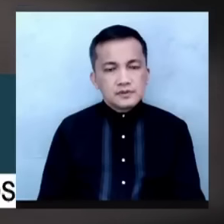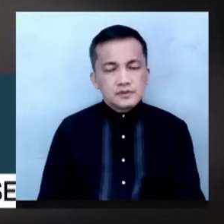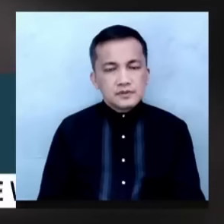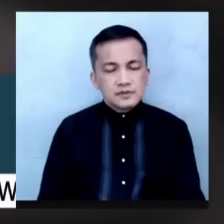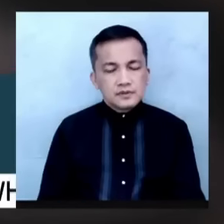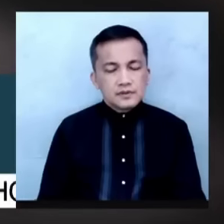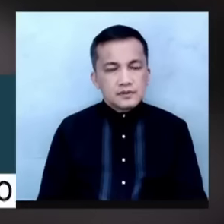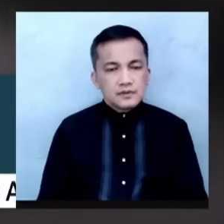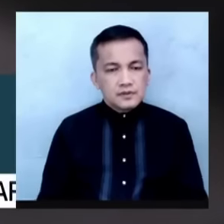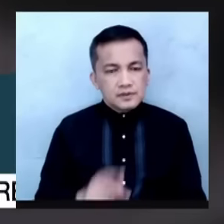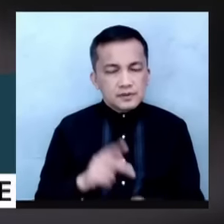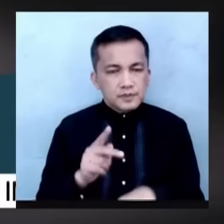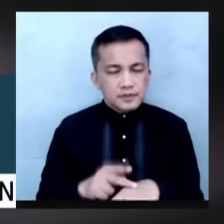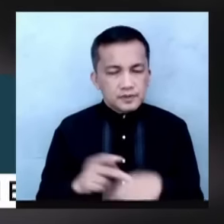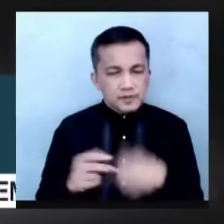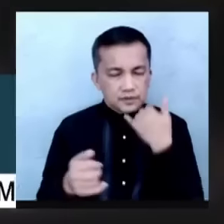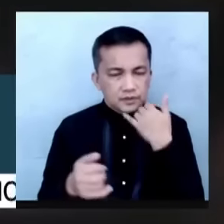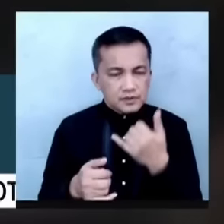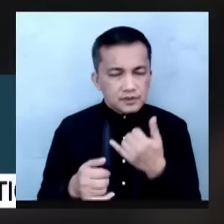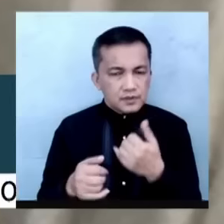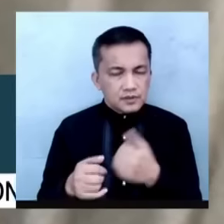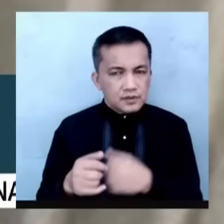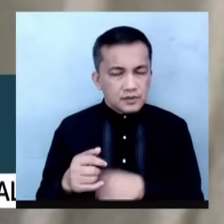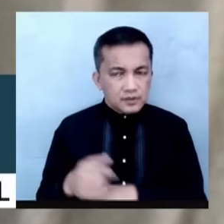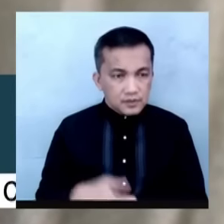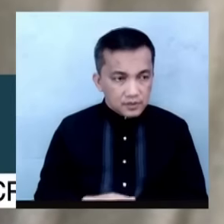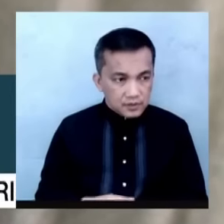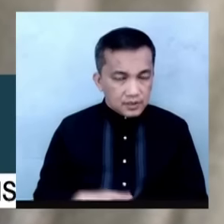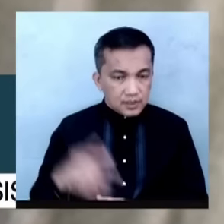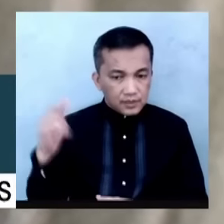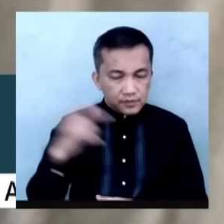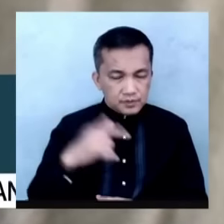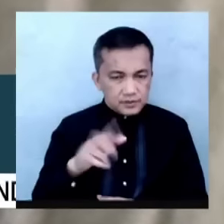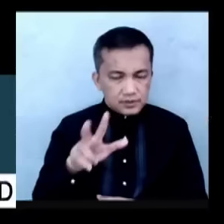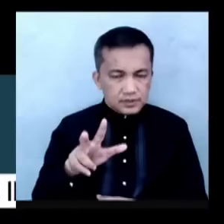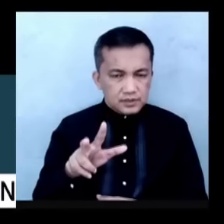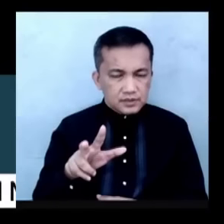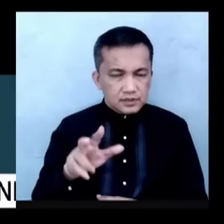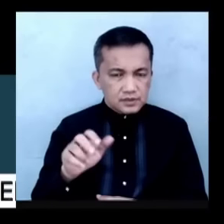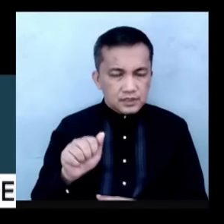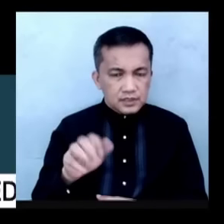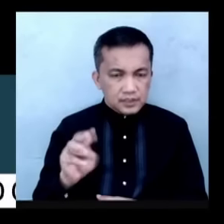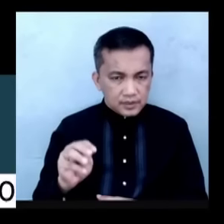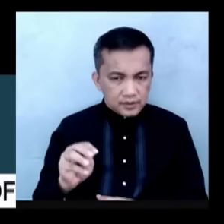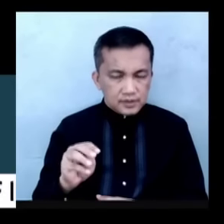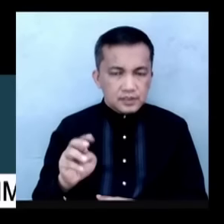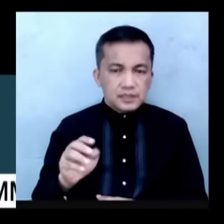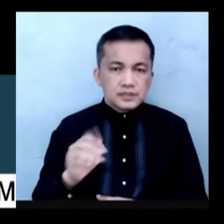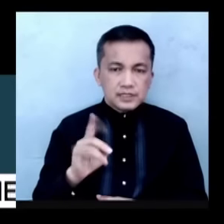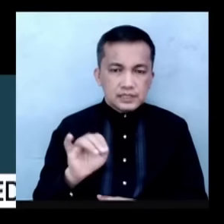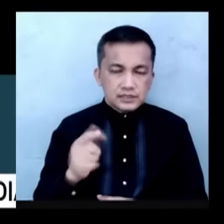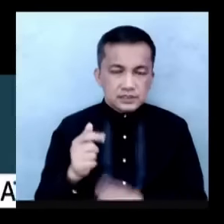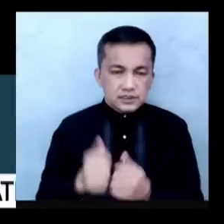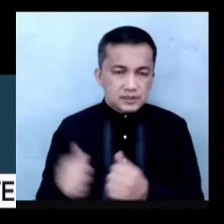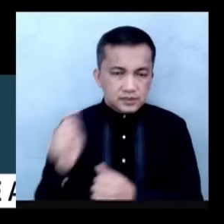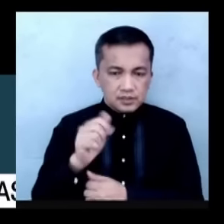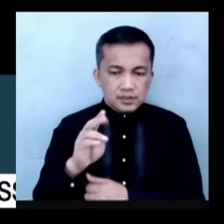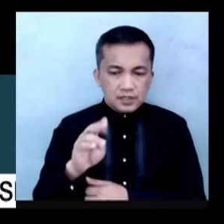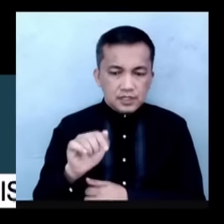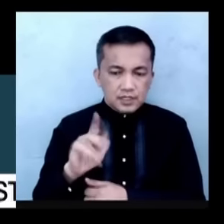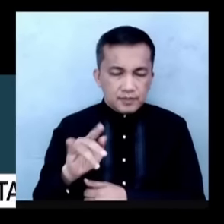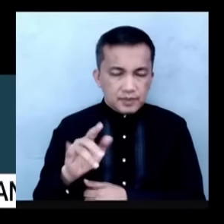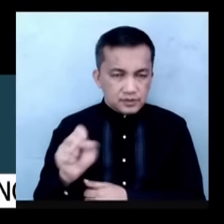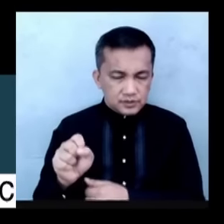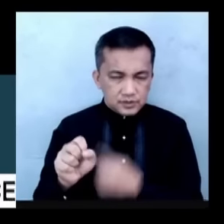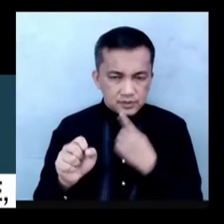arrived at the Jakarta airport, while at 3 a.m., Interior Local Government Secretary Benhur Abalos and PNP Chief Romel Marbil